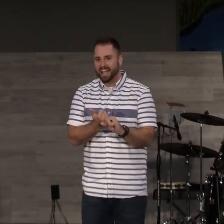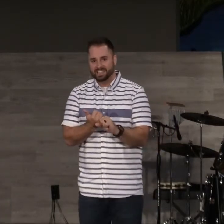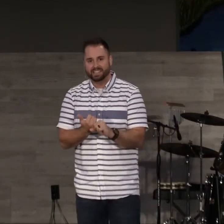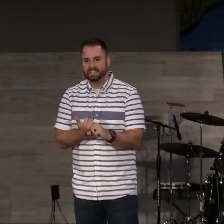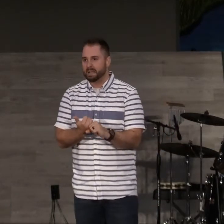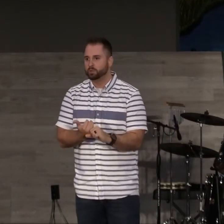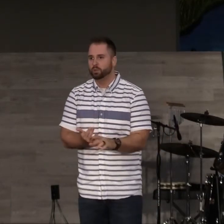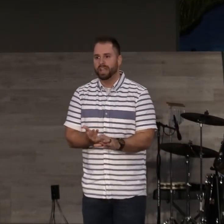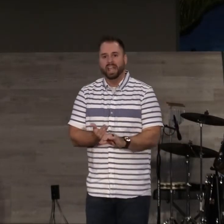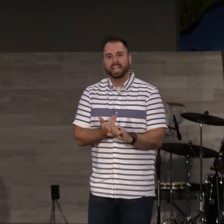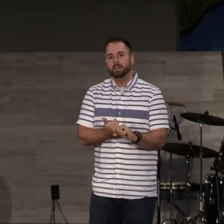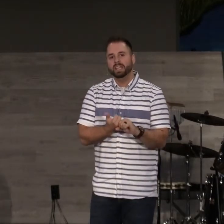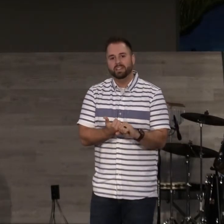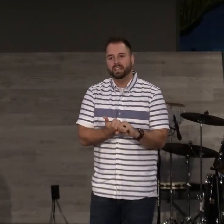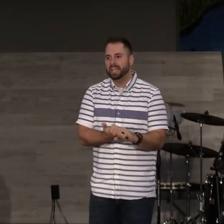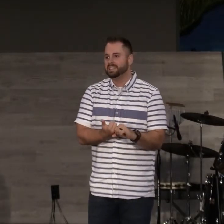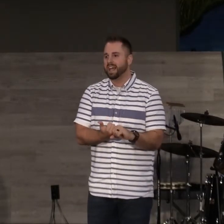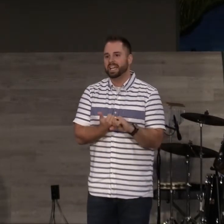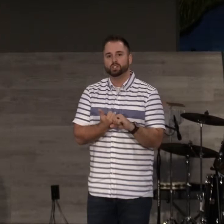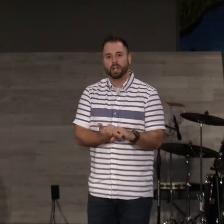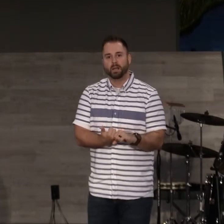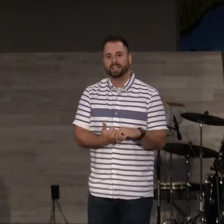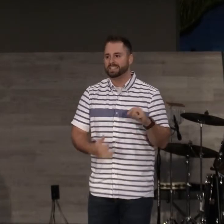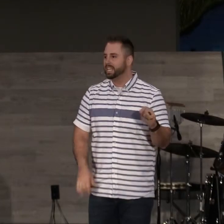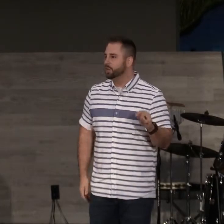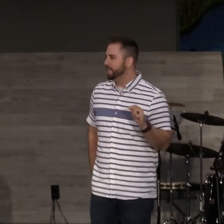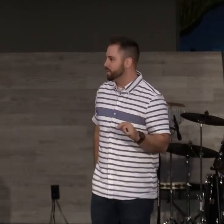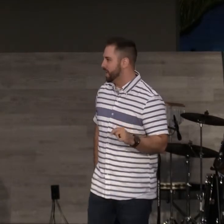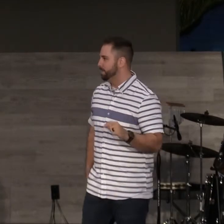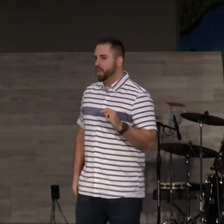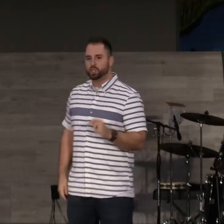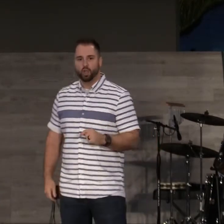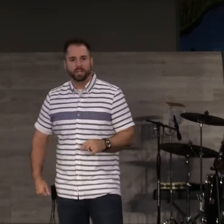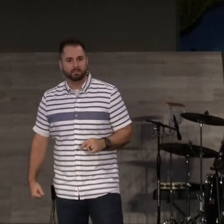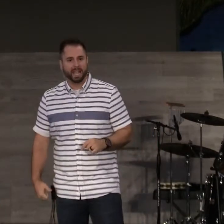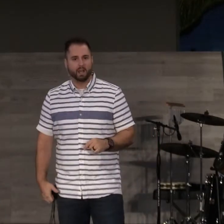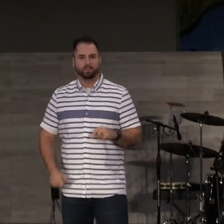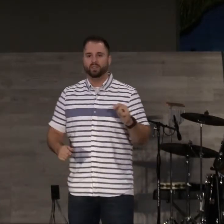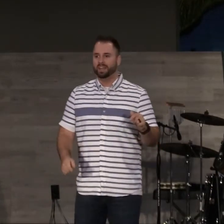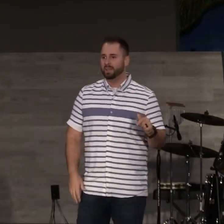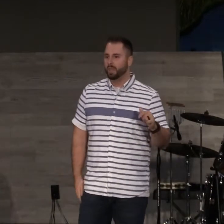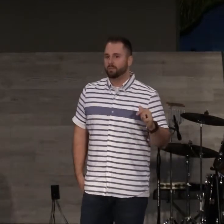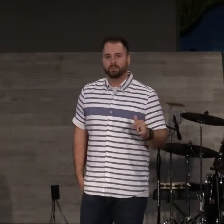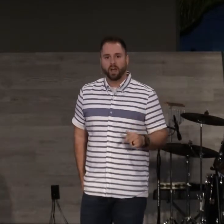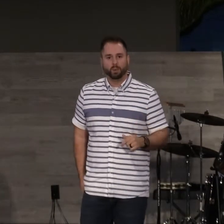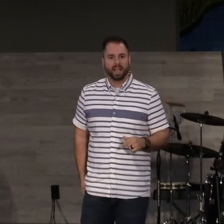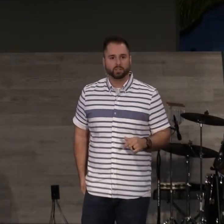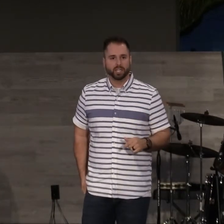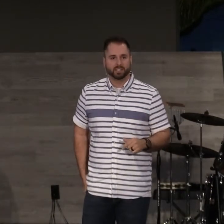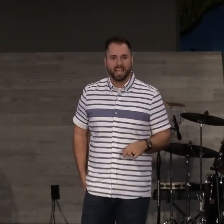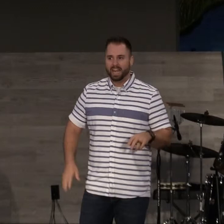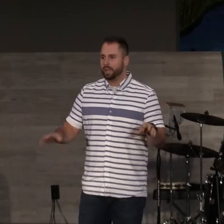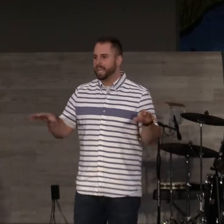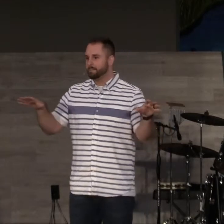laid aside his sins, absolutely. He even laid aside his job because he knew his job slowed him down, prevented him from following